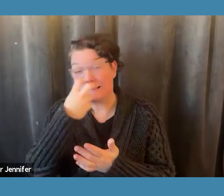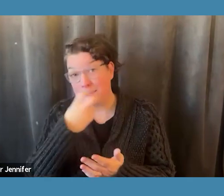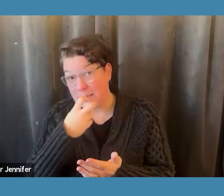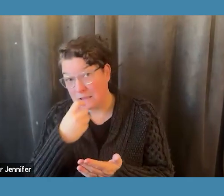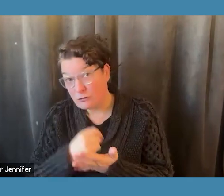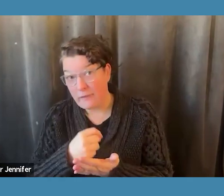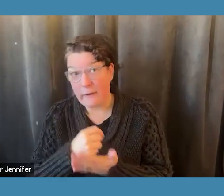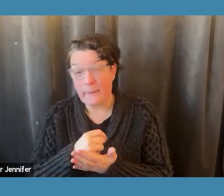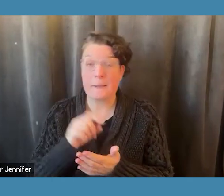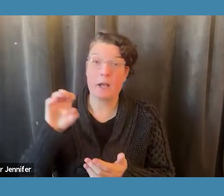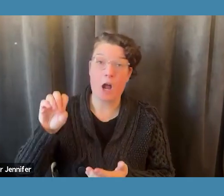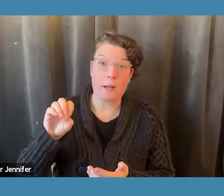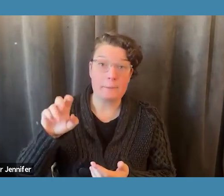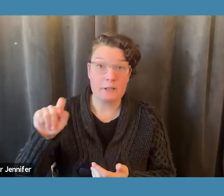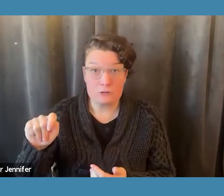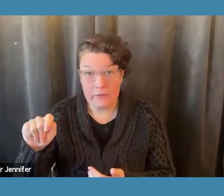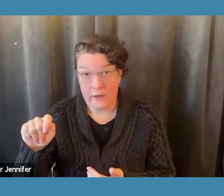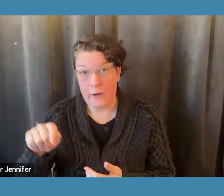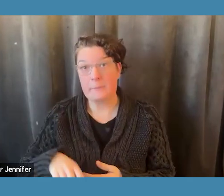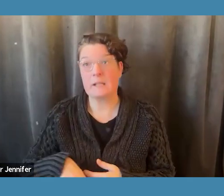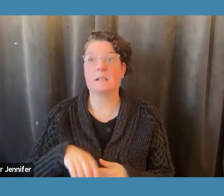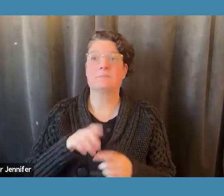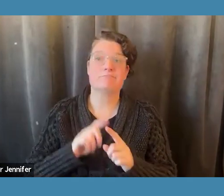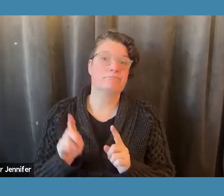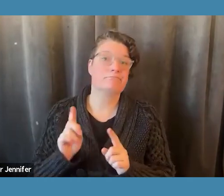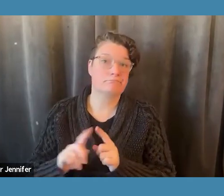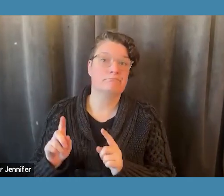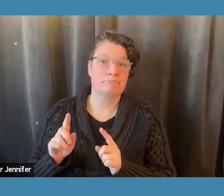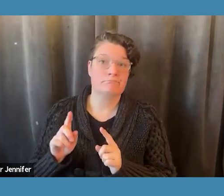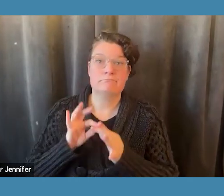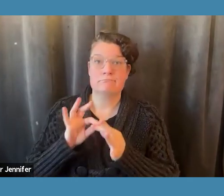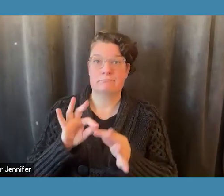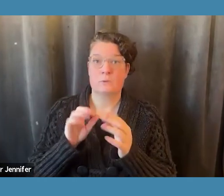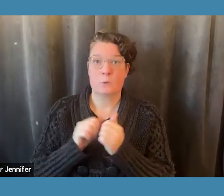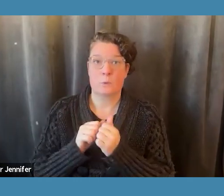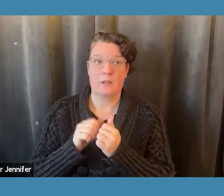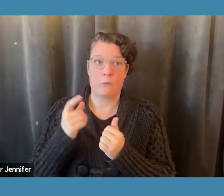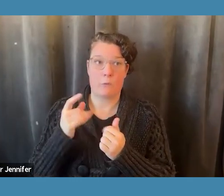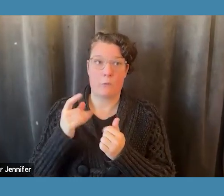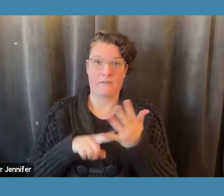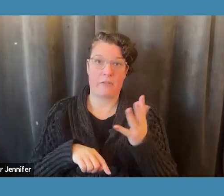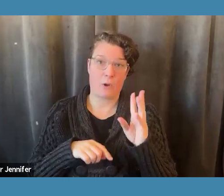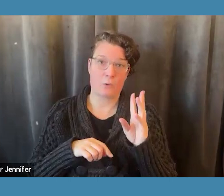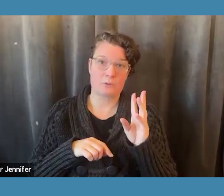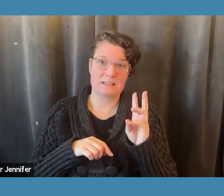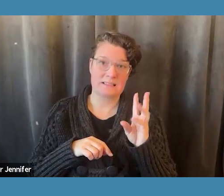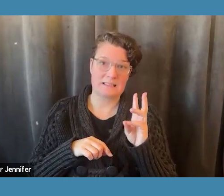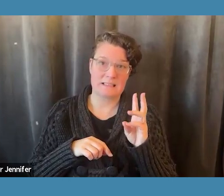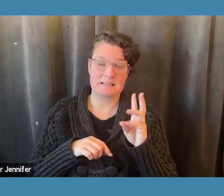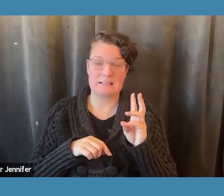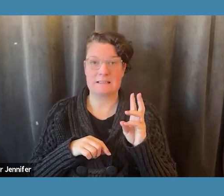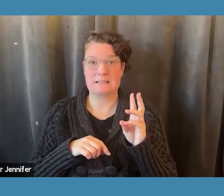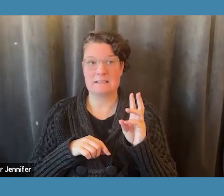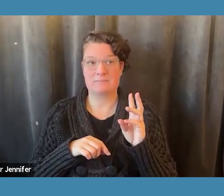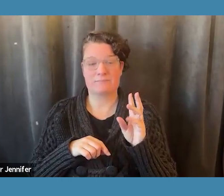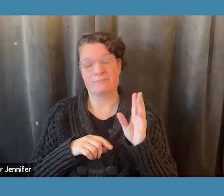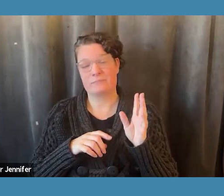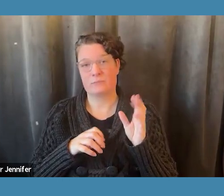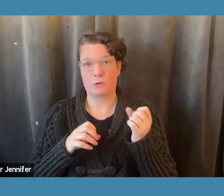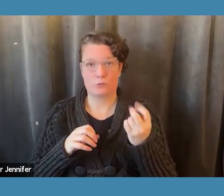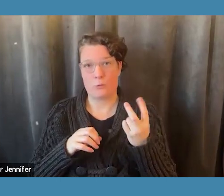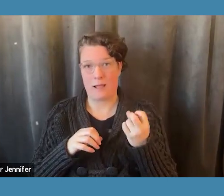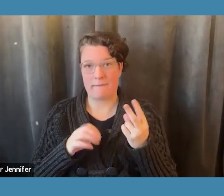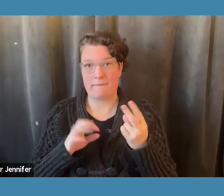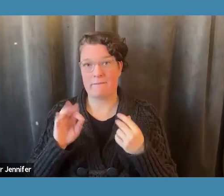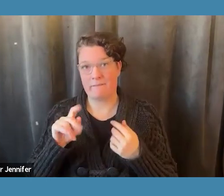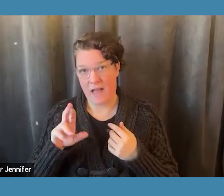therapy, occupational therapy, anything that talks about one of those 6 of 12 factors or one of the intellectual disability